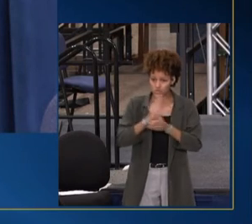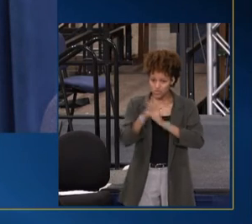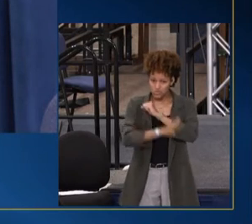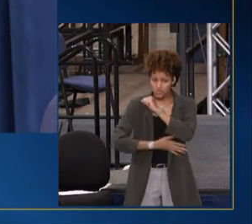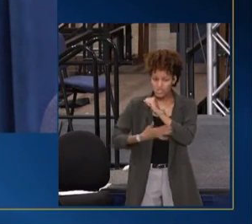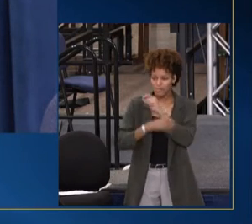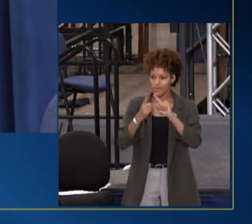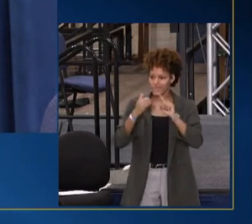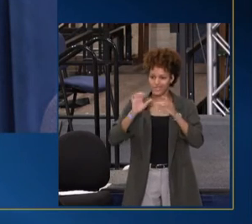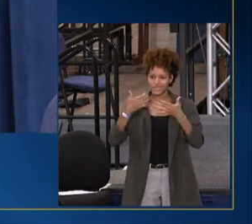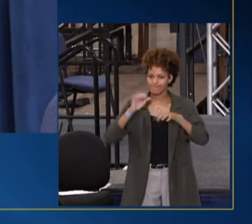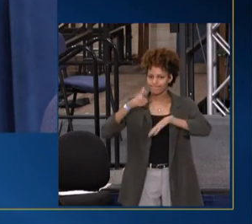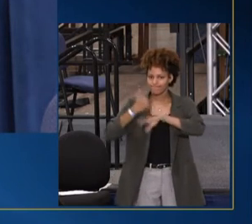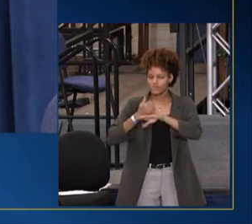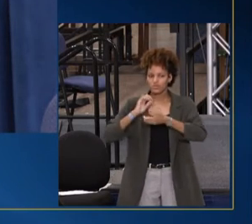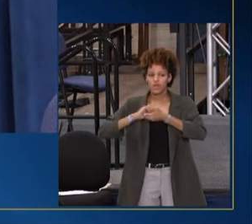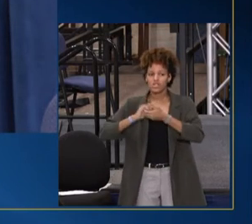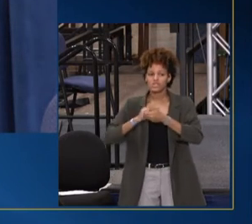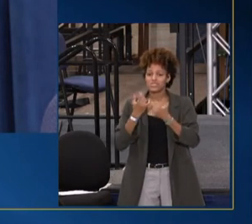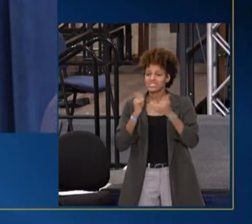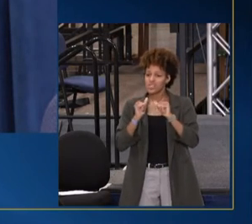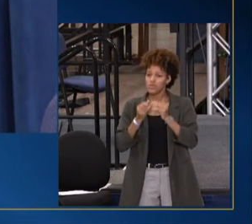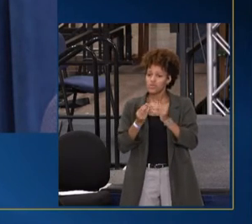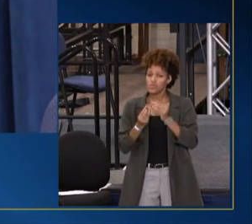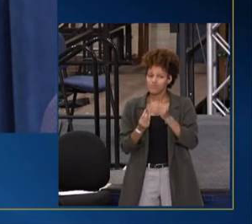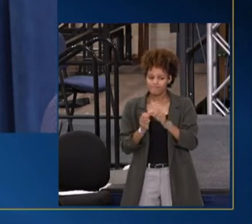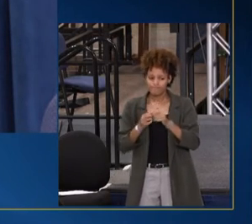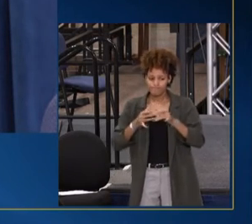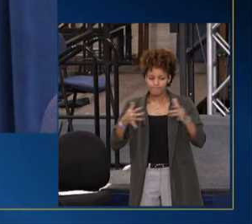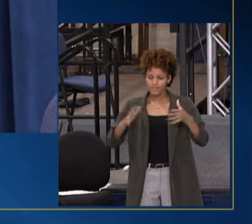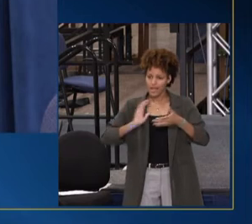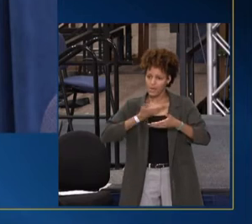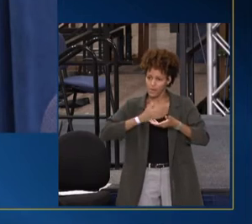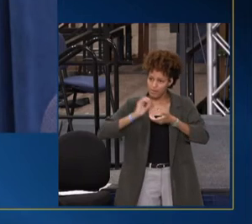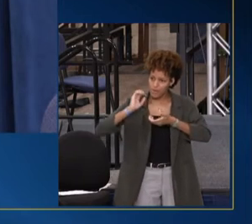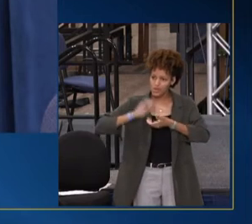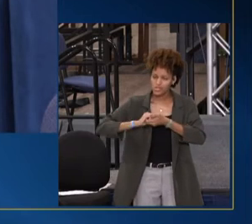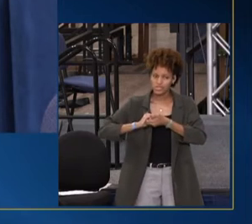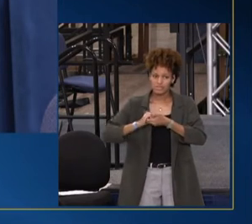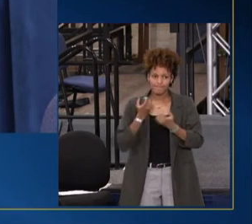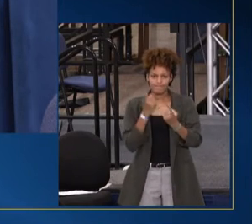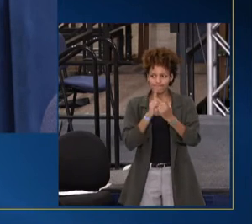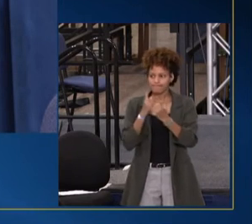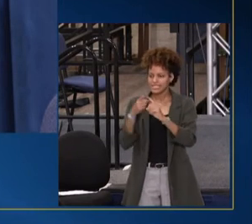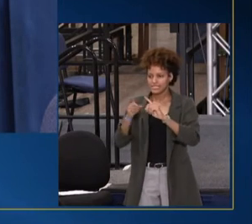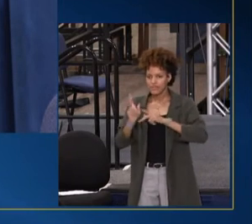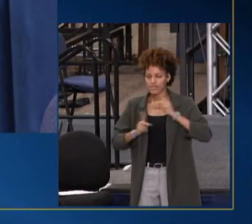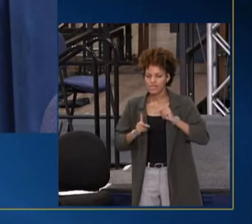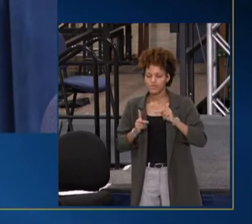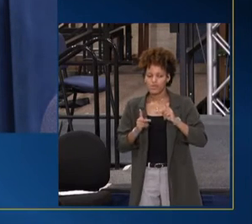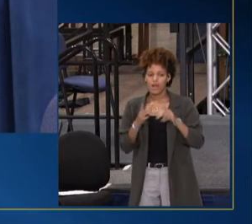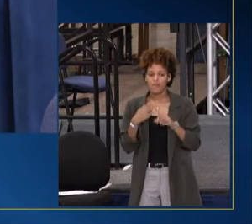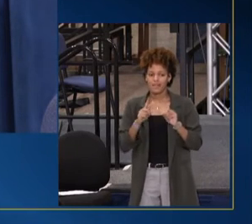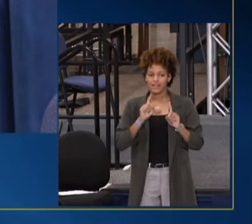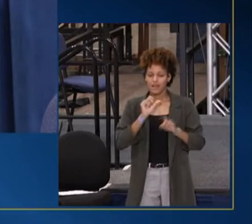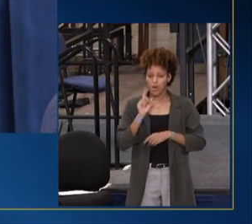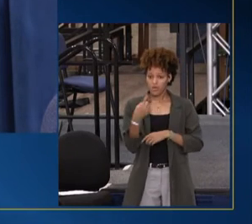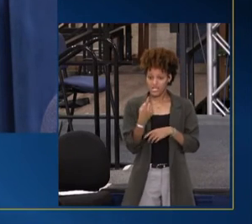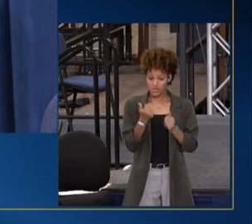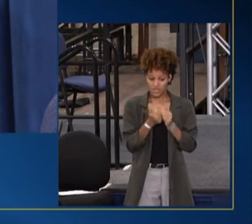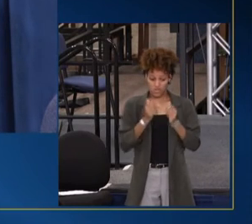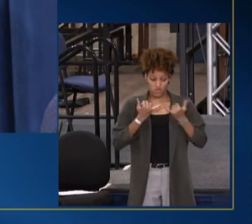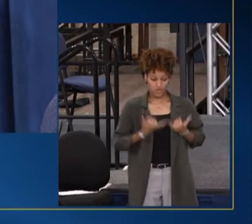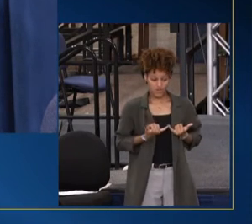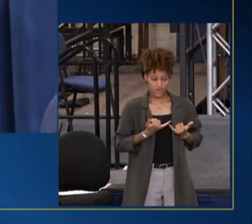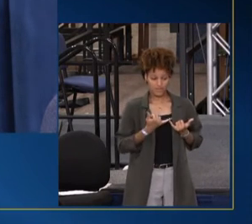continuing to grow our partnerships to make sure that we're building that footprint, not only with current